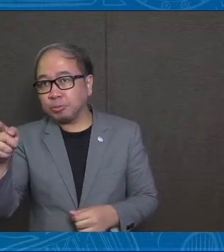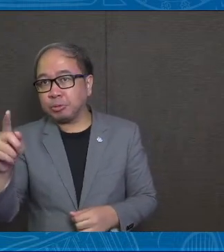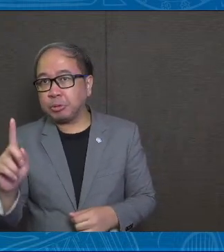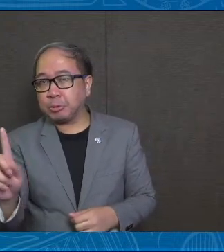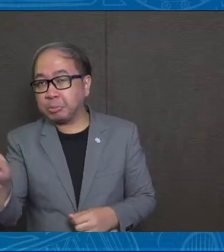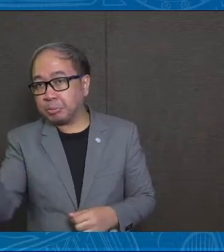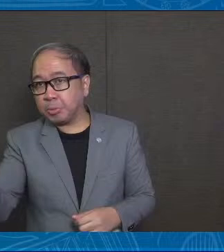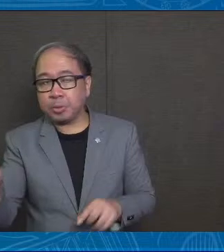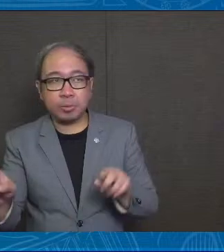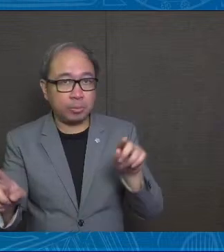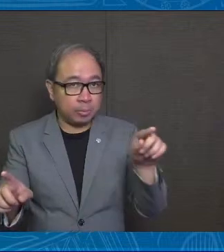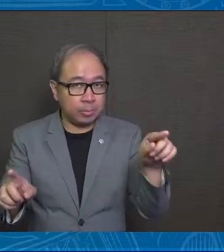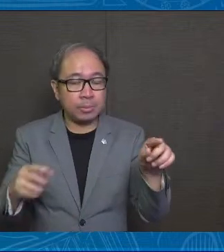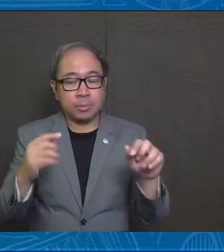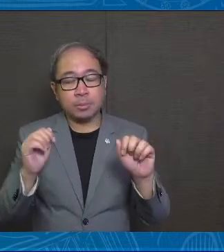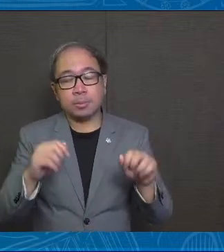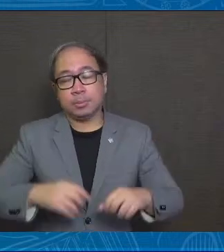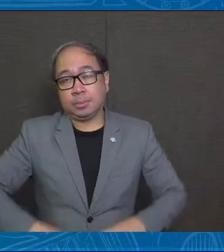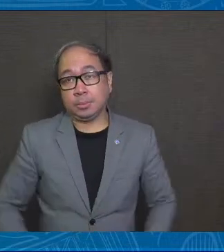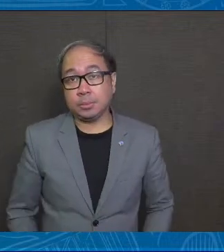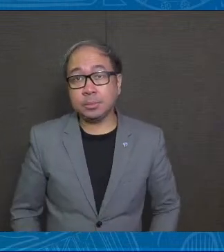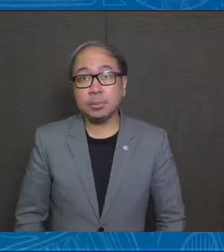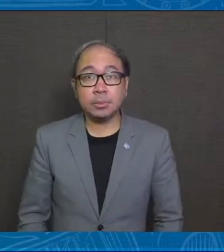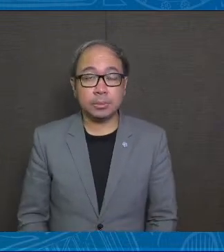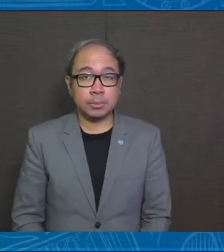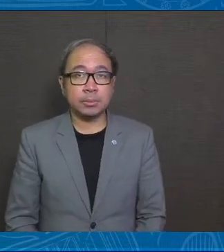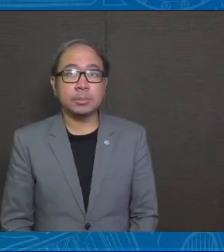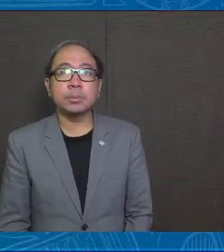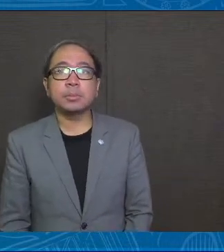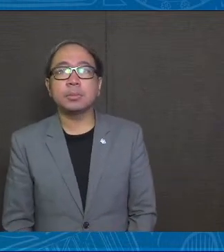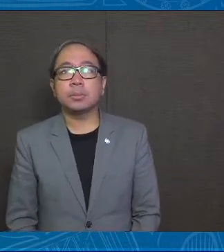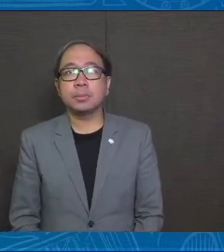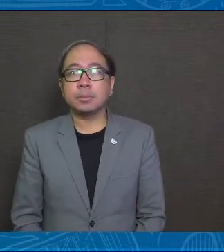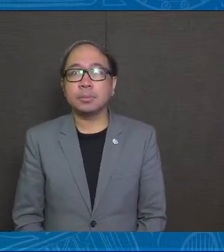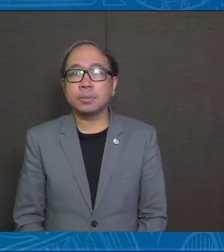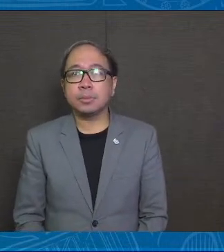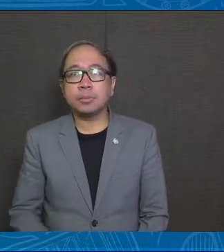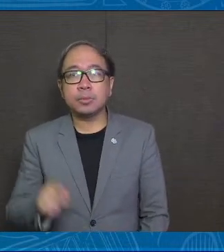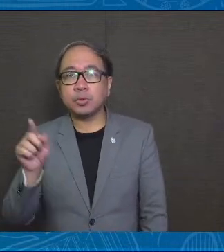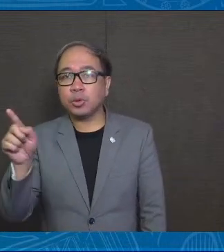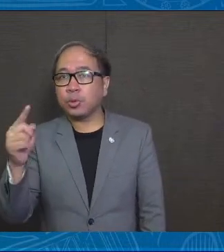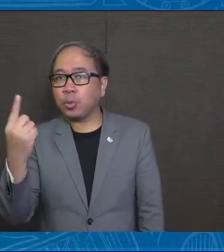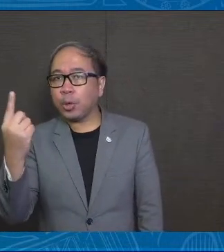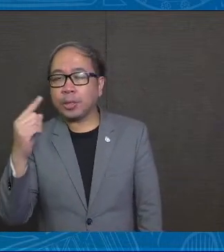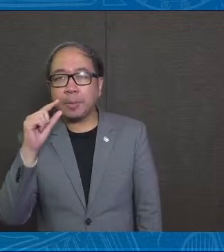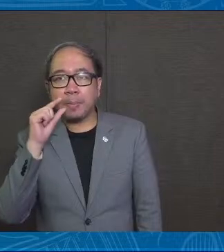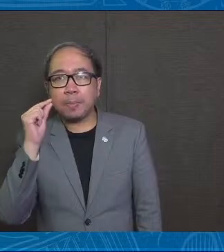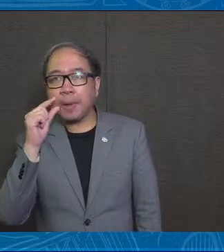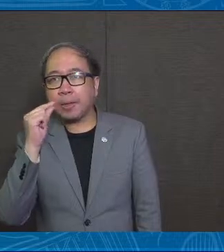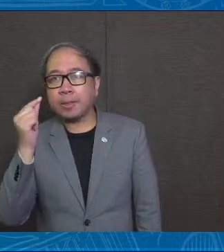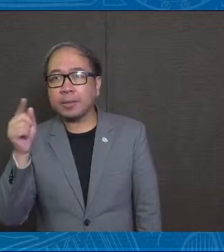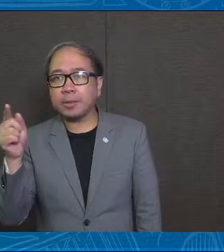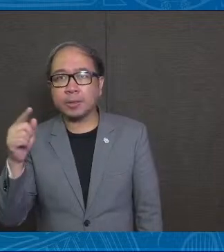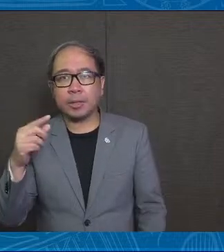you, please, after that. Gentleman there, yeah, with the pink shirt. There's a mic right next to you.